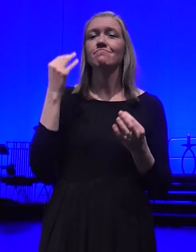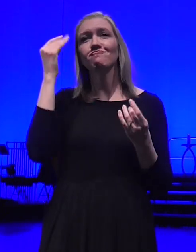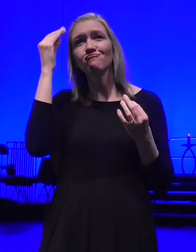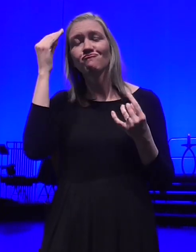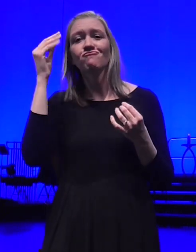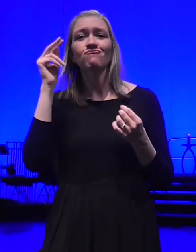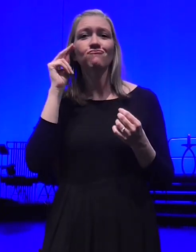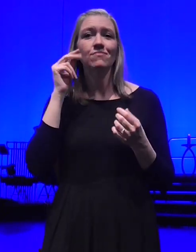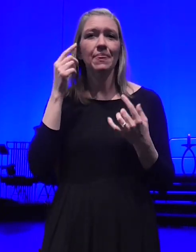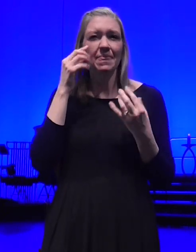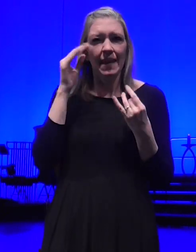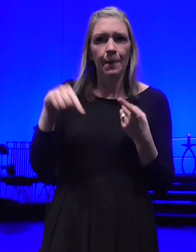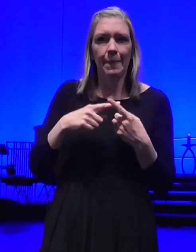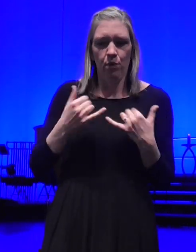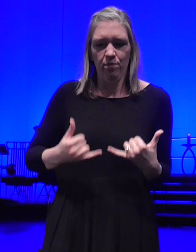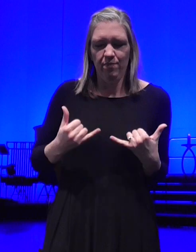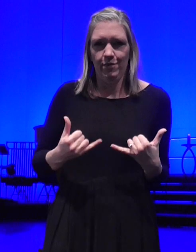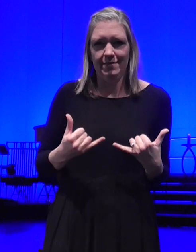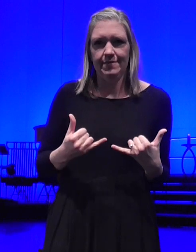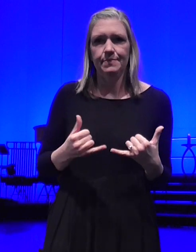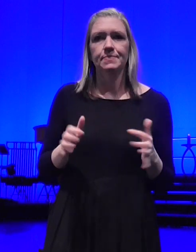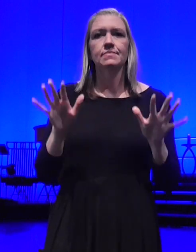at the present.